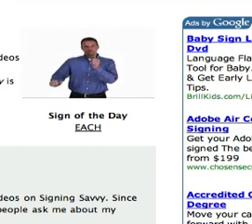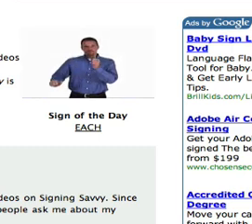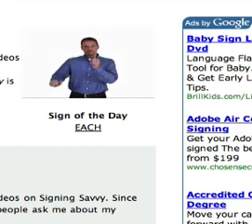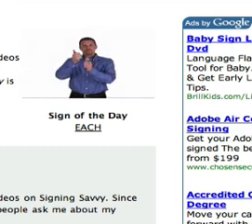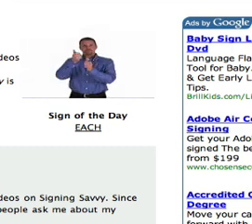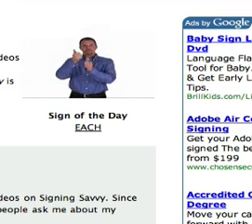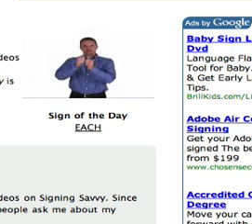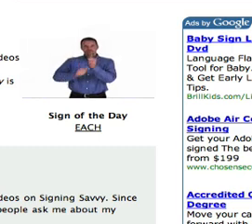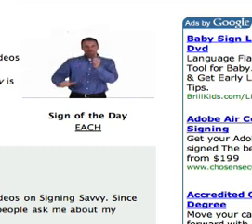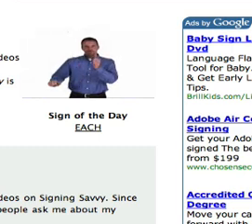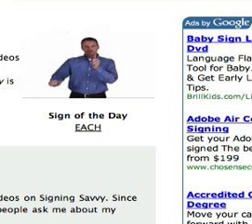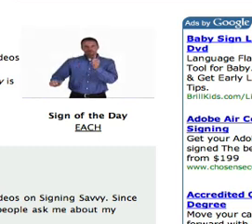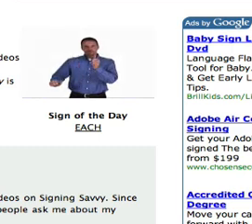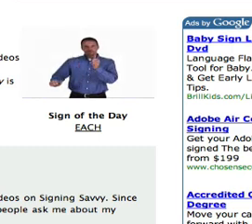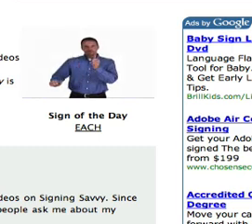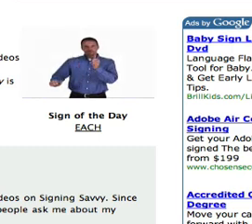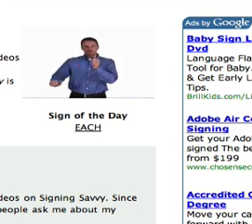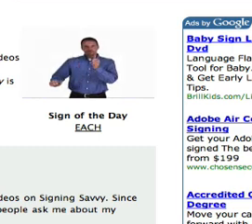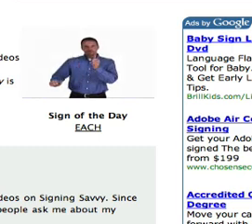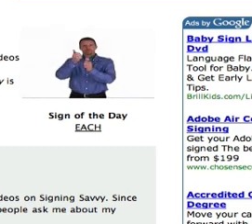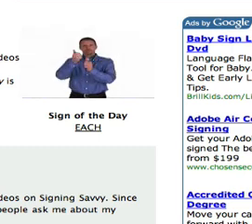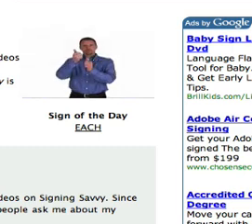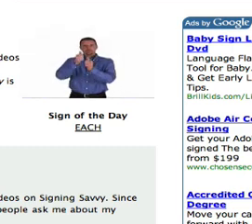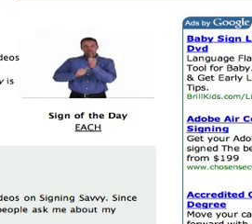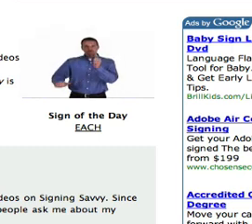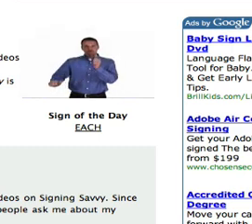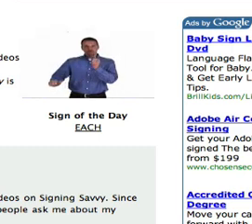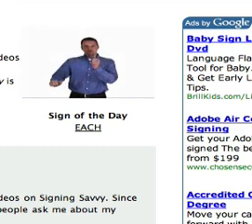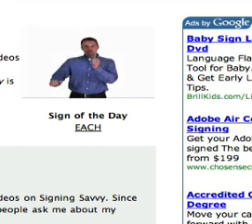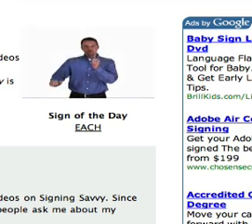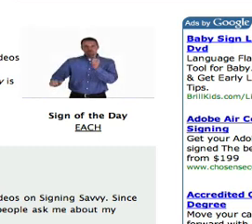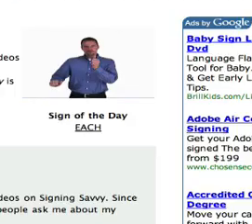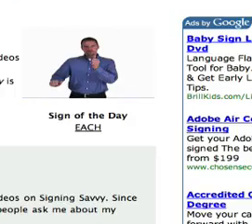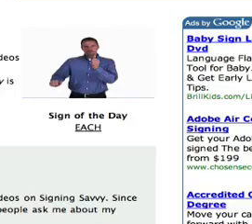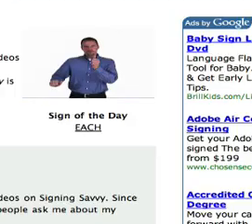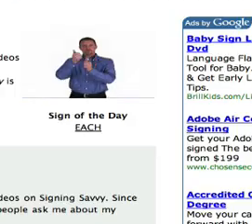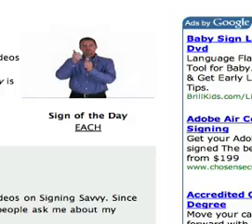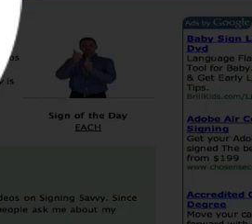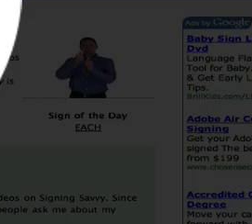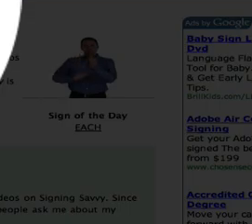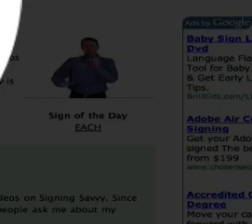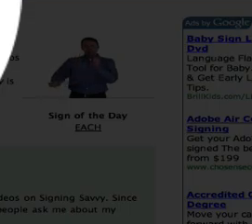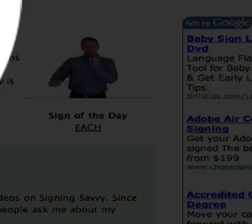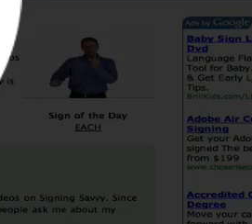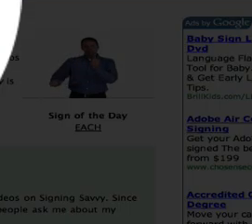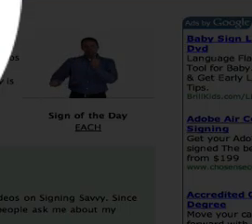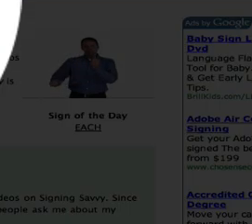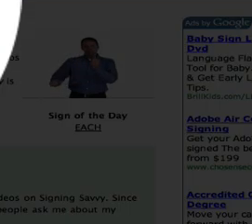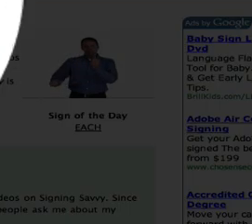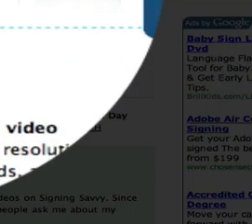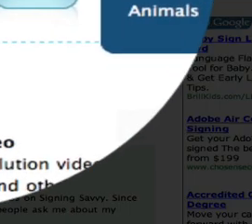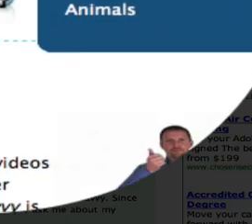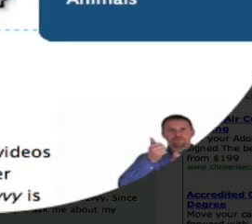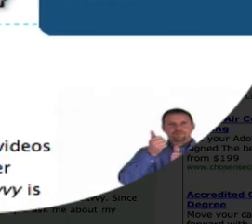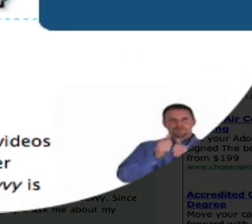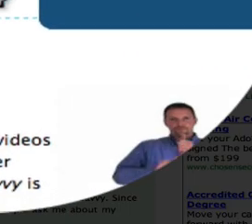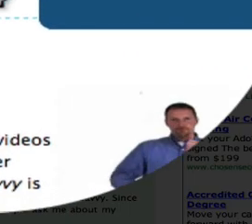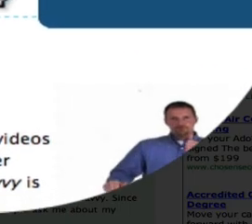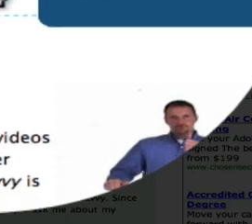type the word or phrase in the search bar at the top of the browser. I'll just type the word fly,